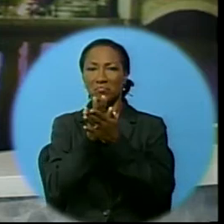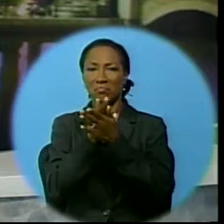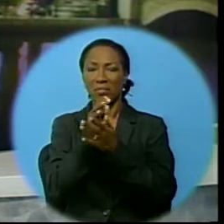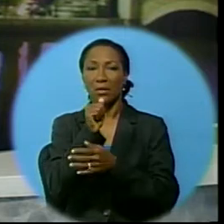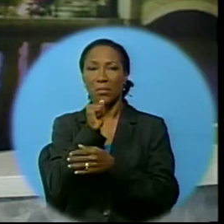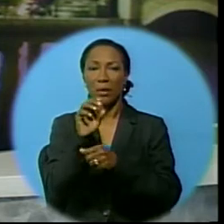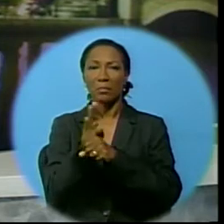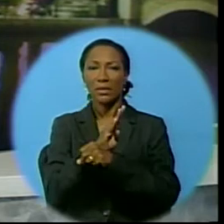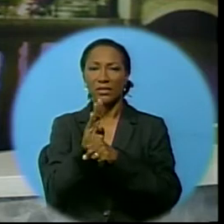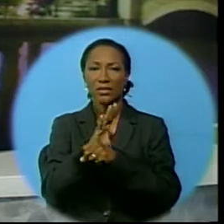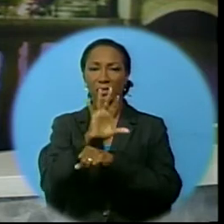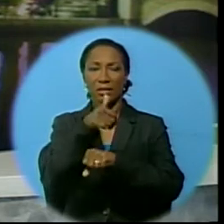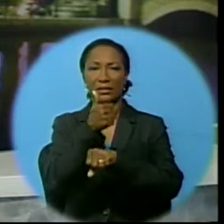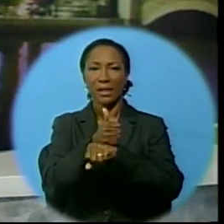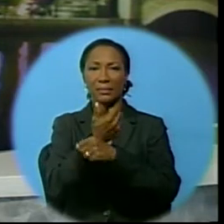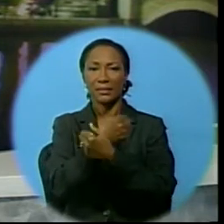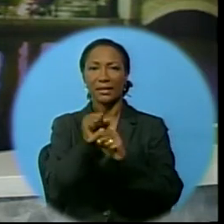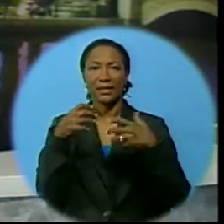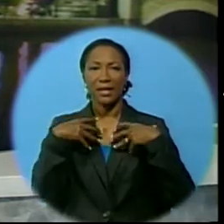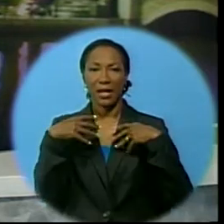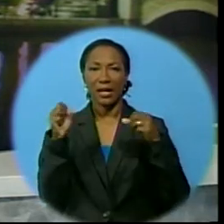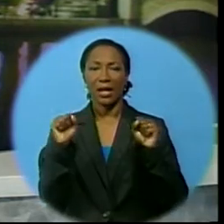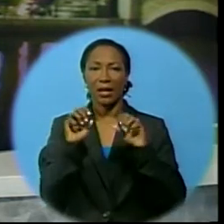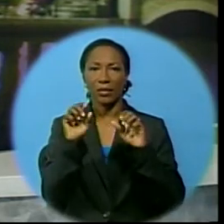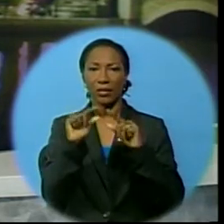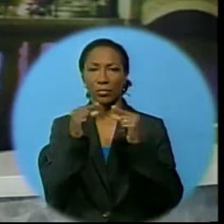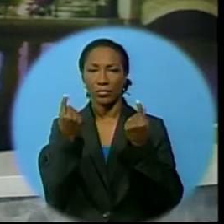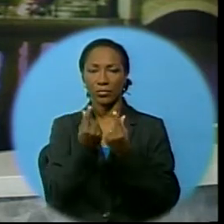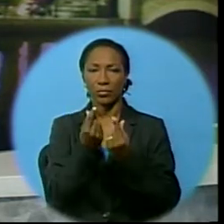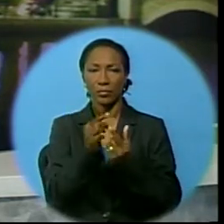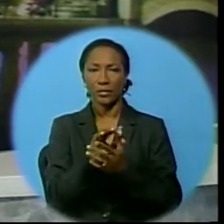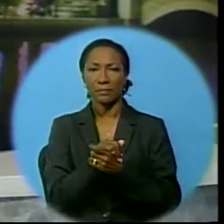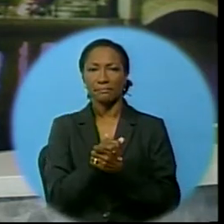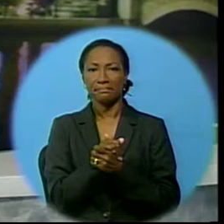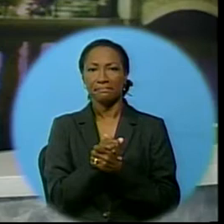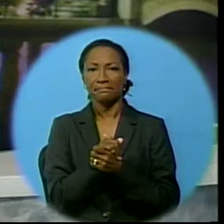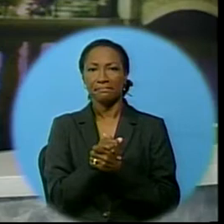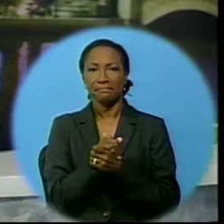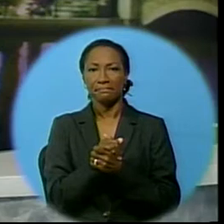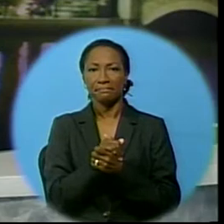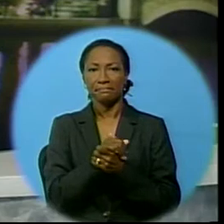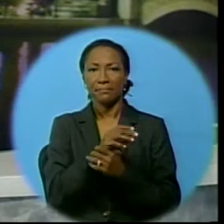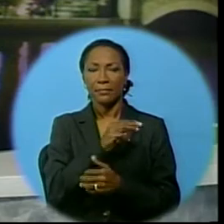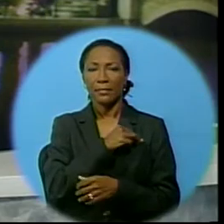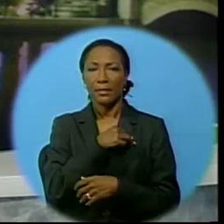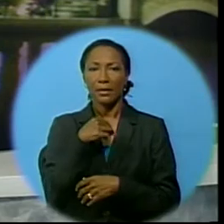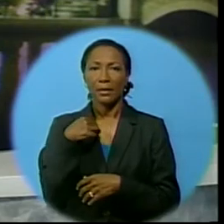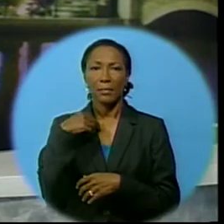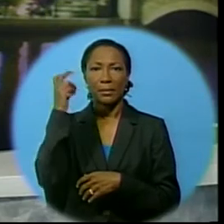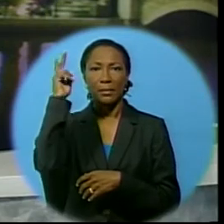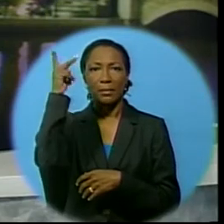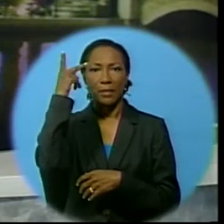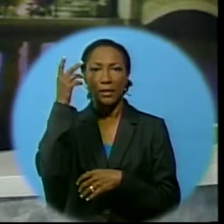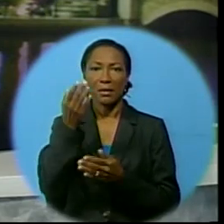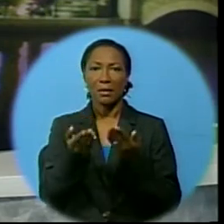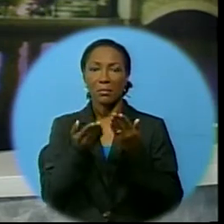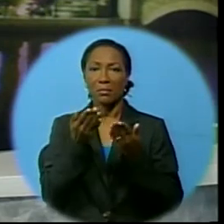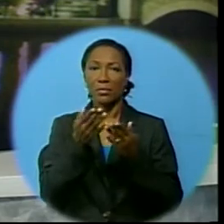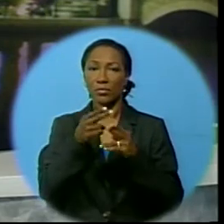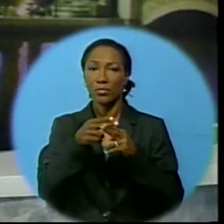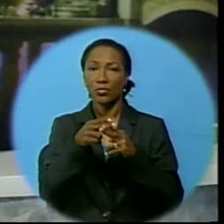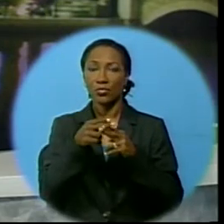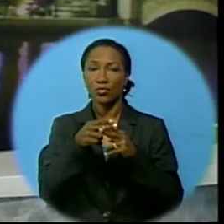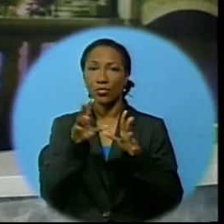up safety and health committees and training programs. Members of Parliament could soon get more money